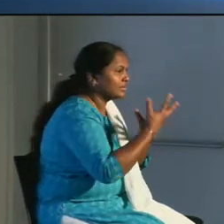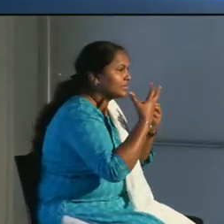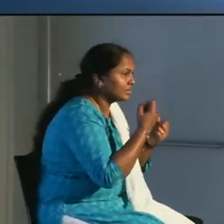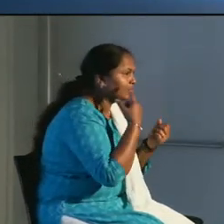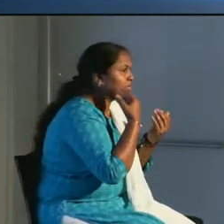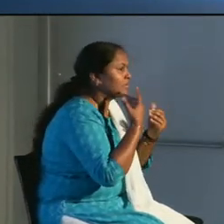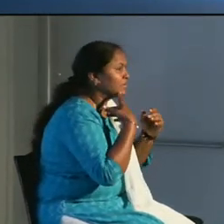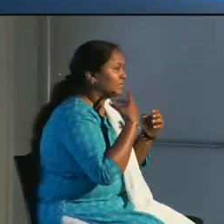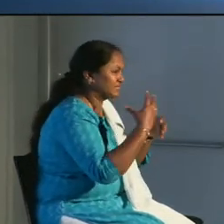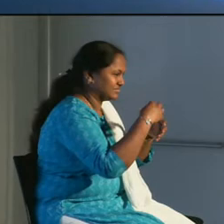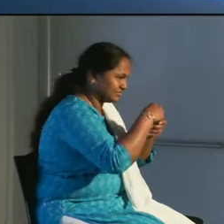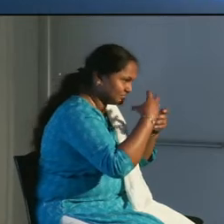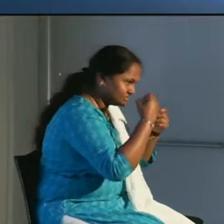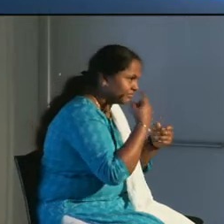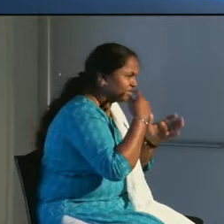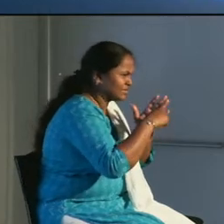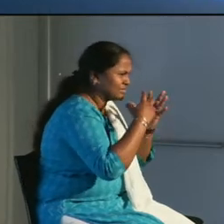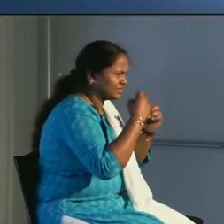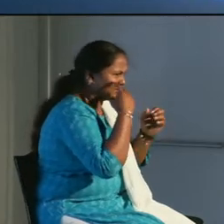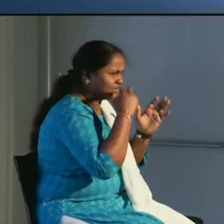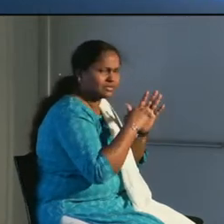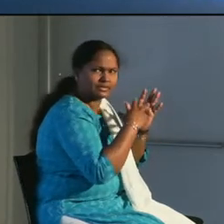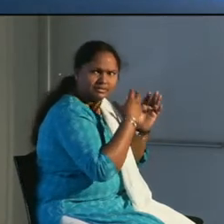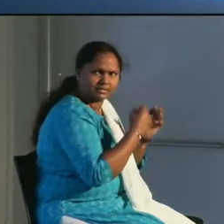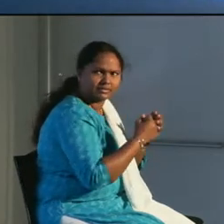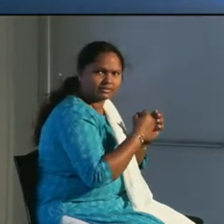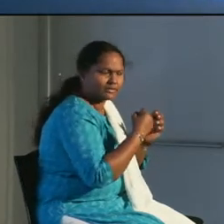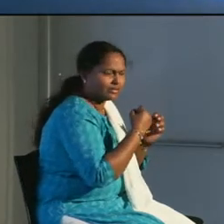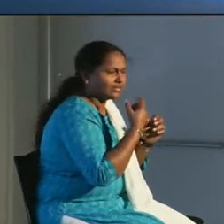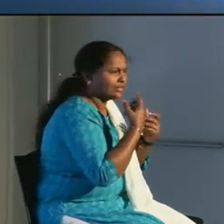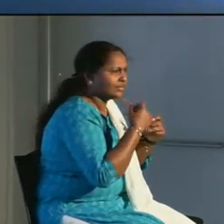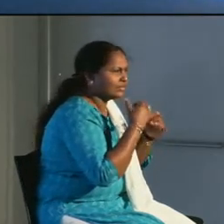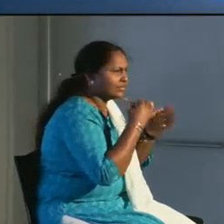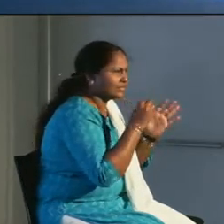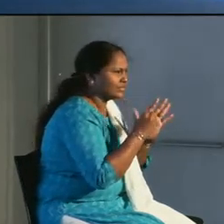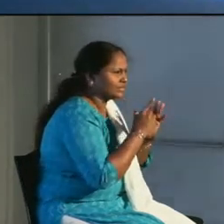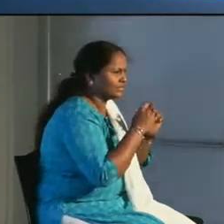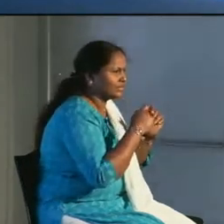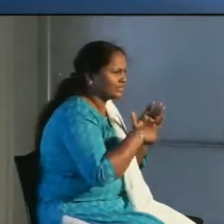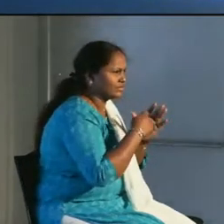foster belonging. This is a video. I hope it plays. If not, we'll see.